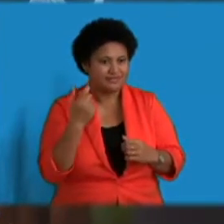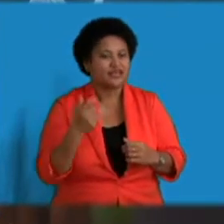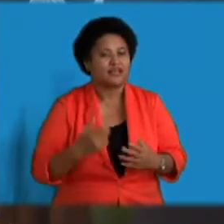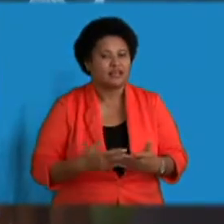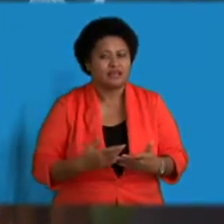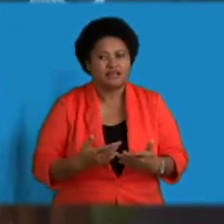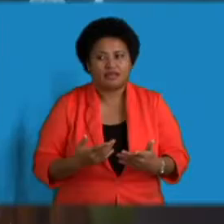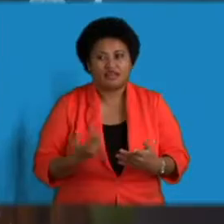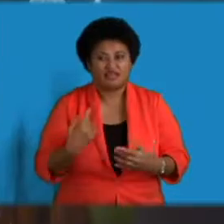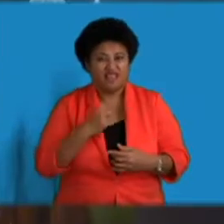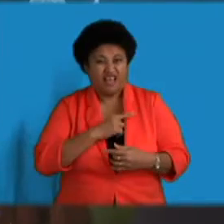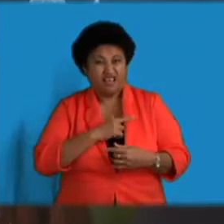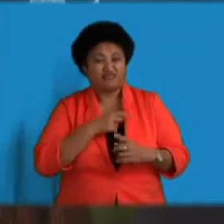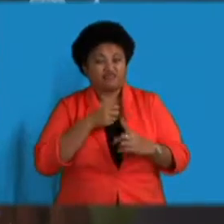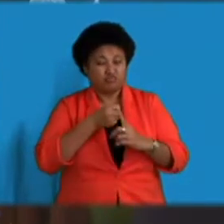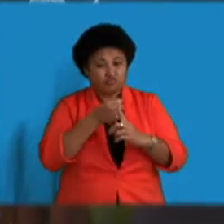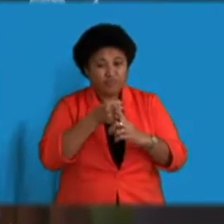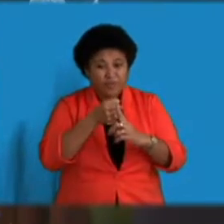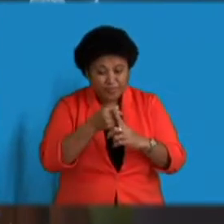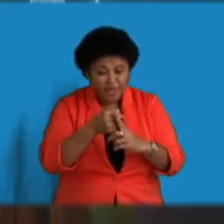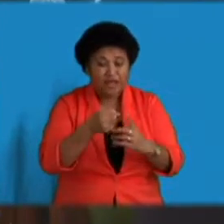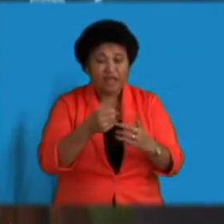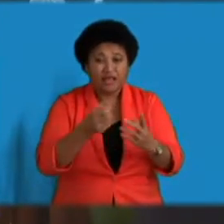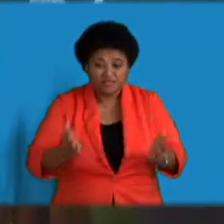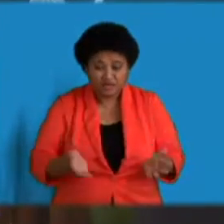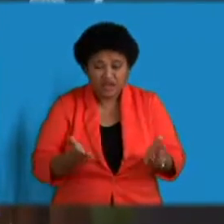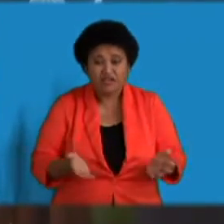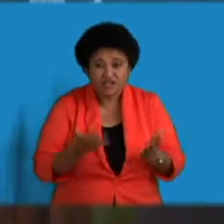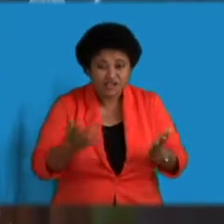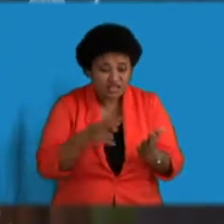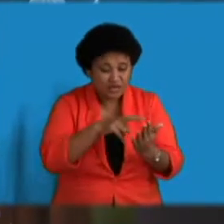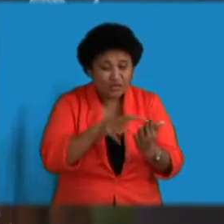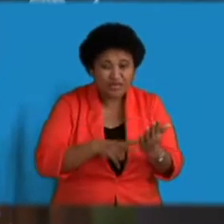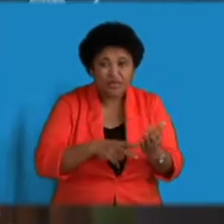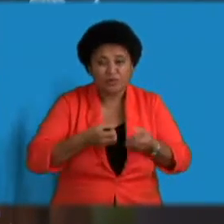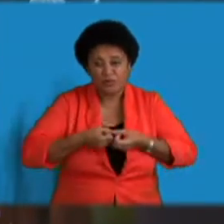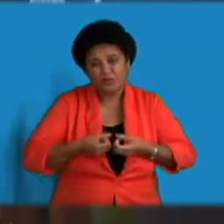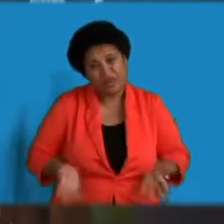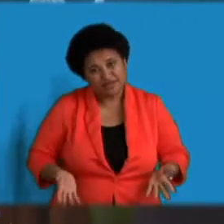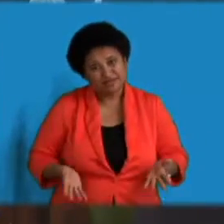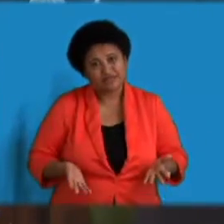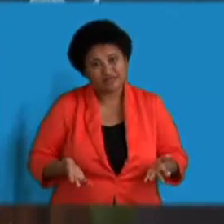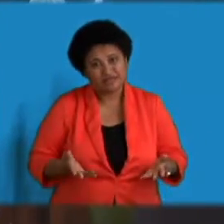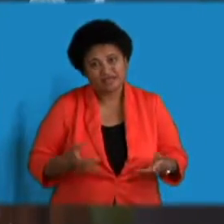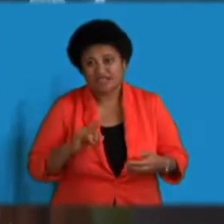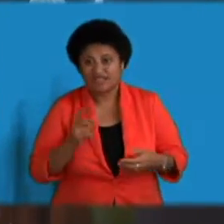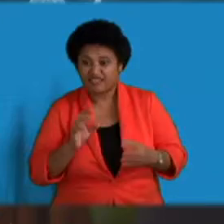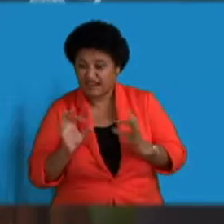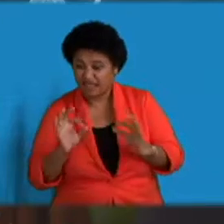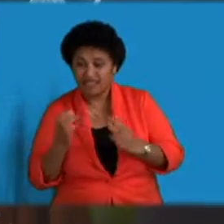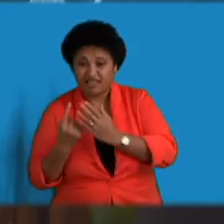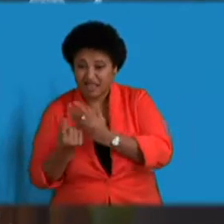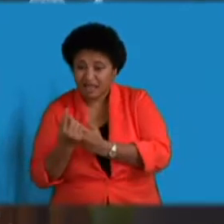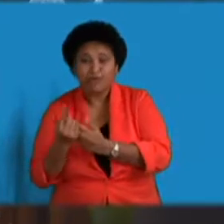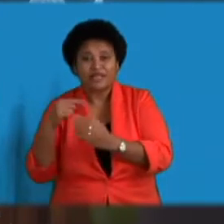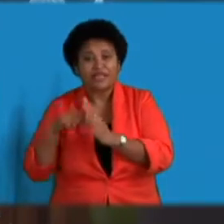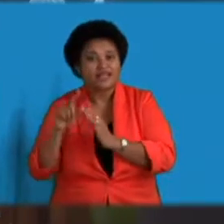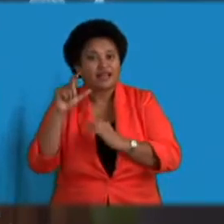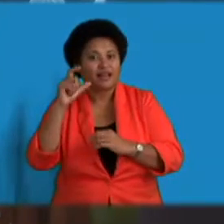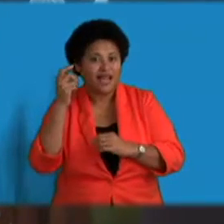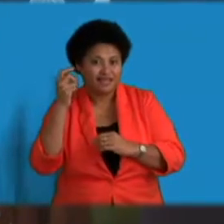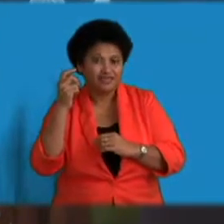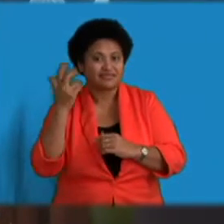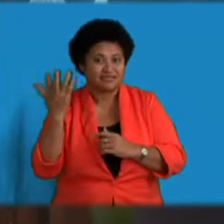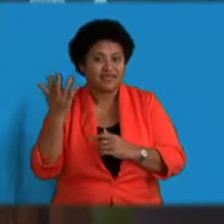us promoting library reading becomes a bit futile because it does not get factored in the timetable because there's